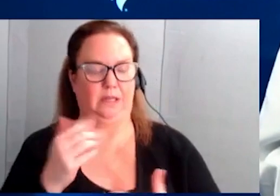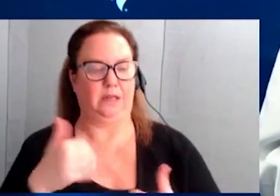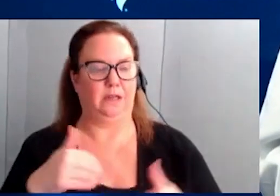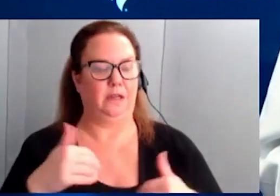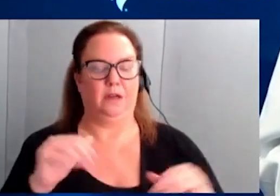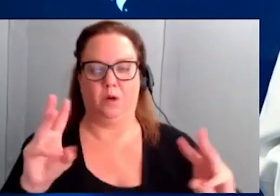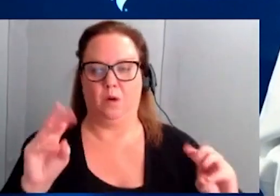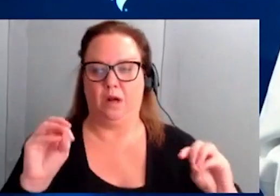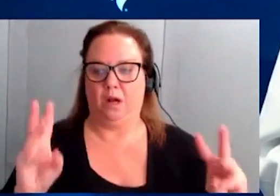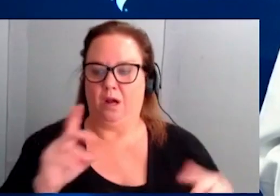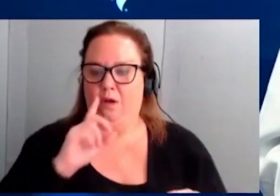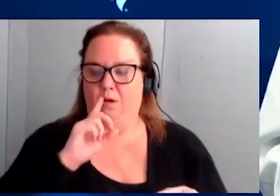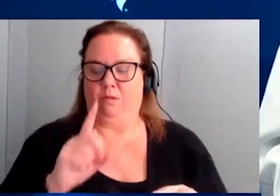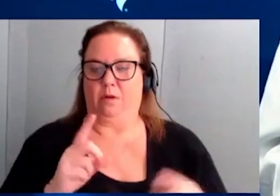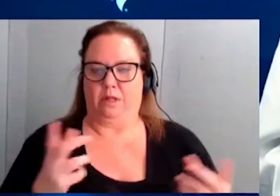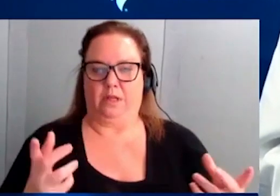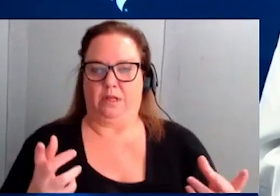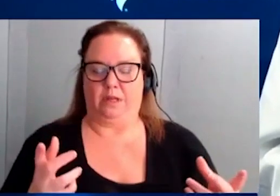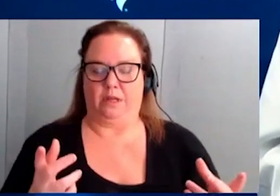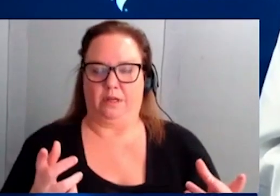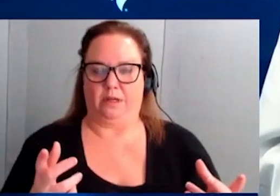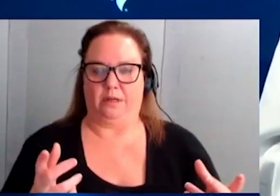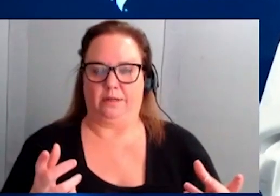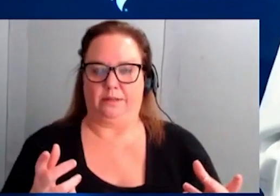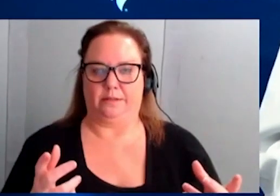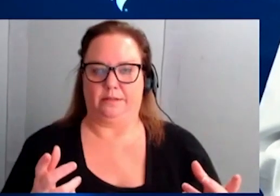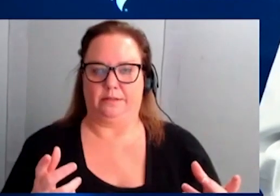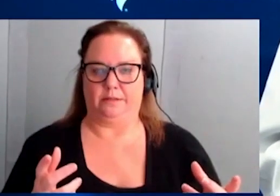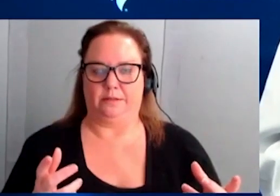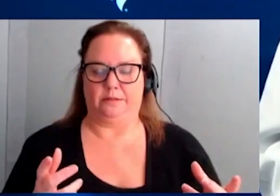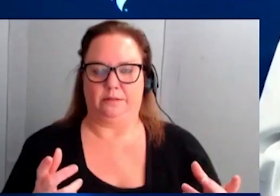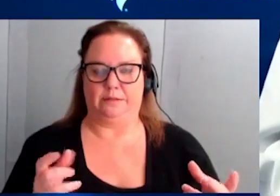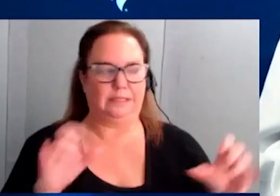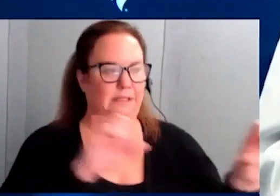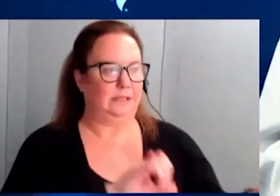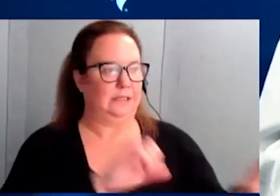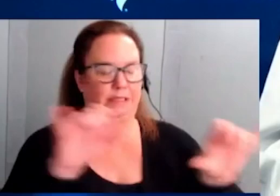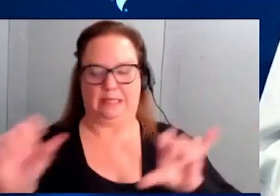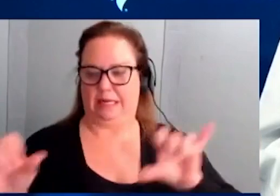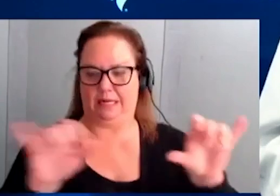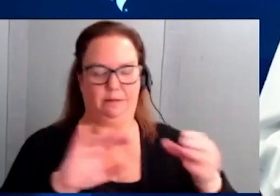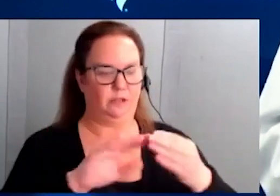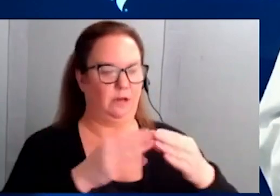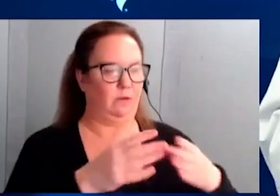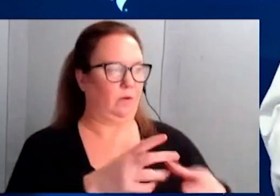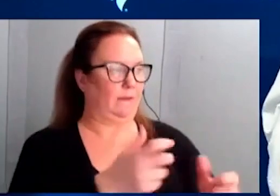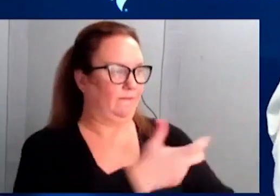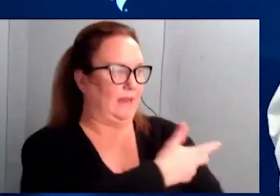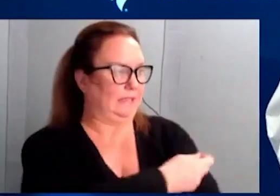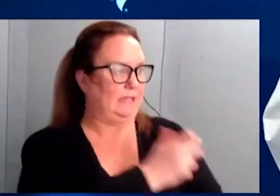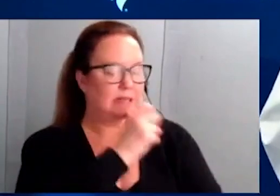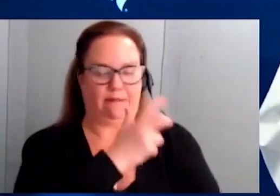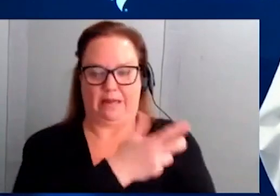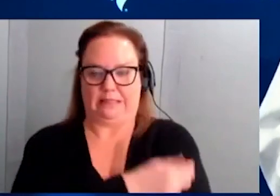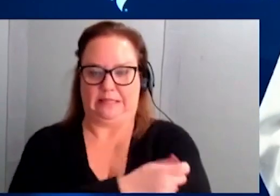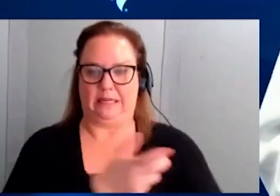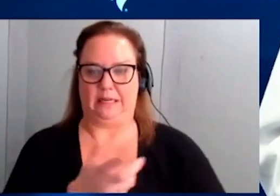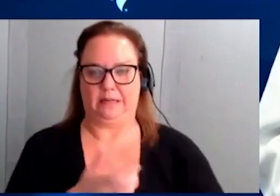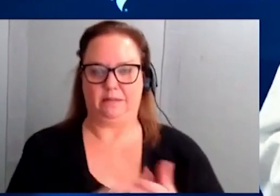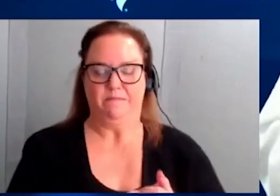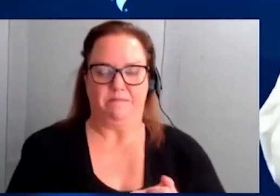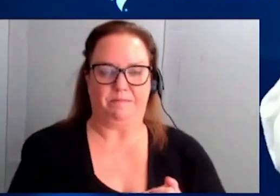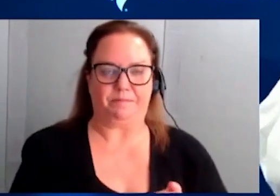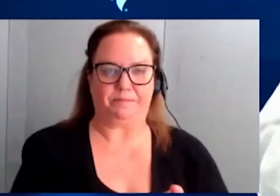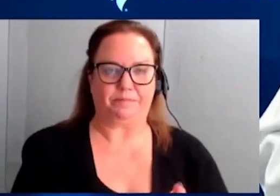is just not something that it's seen at the same rate in the general population whether you're vaccinated or unvaccinated. So it's not associated with vaccination. There's